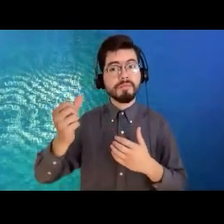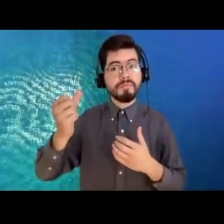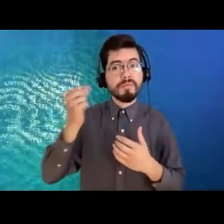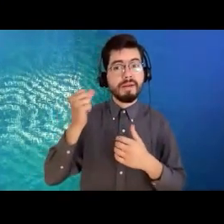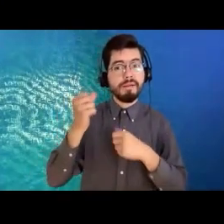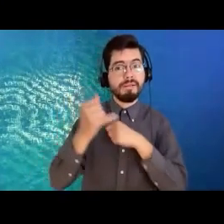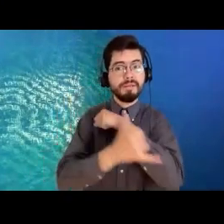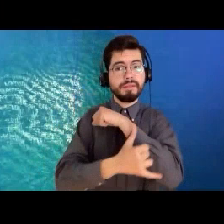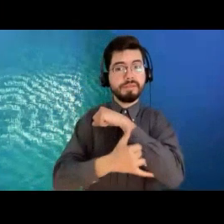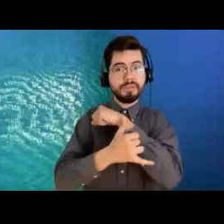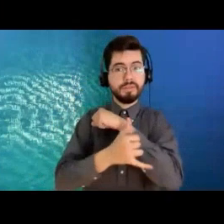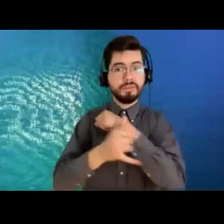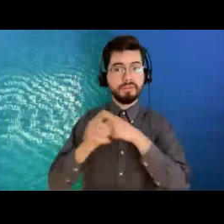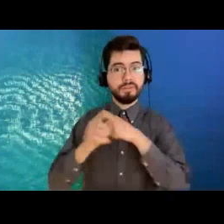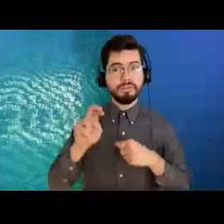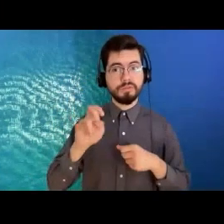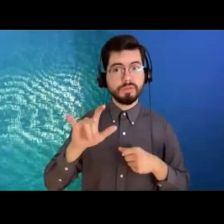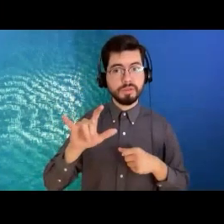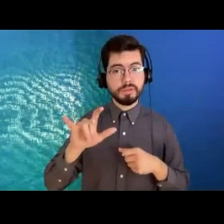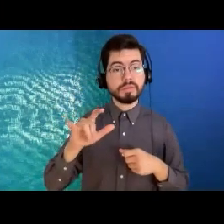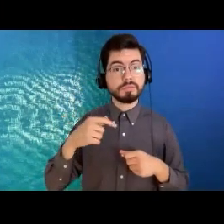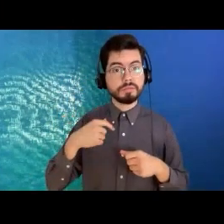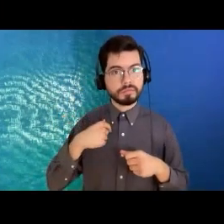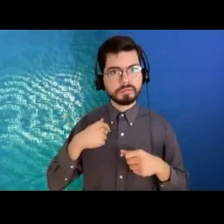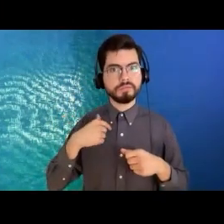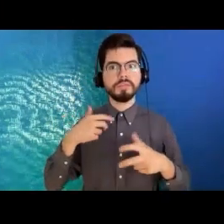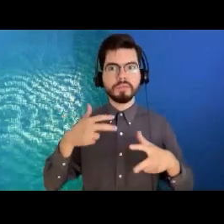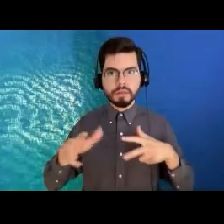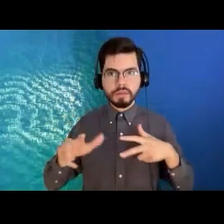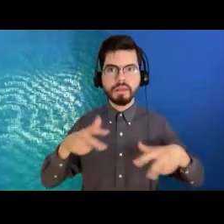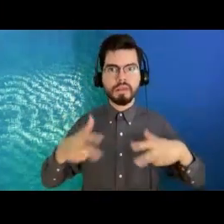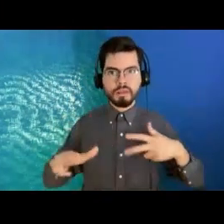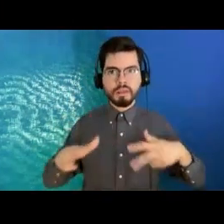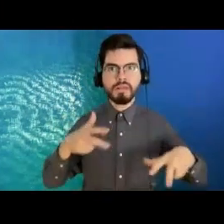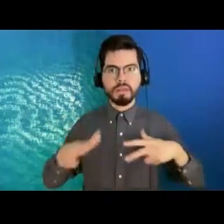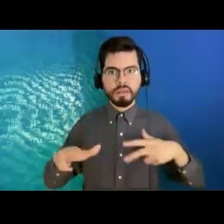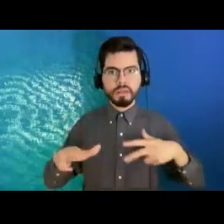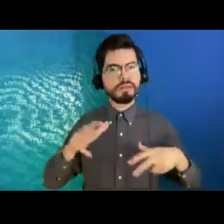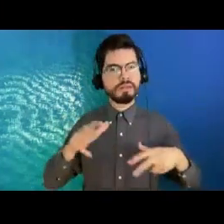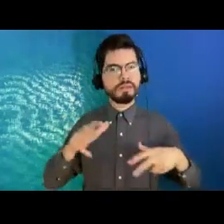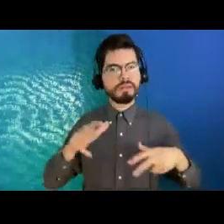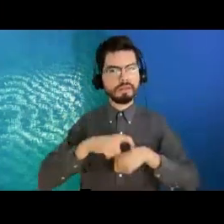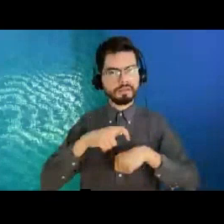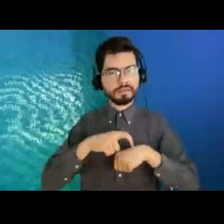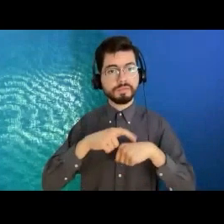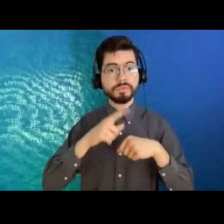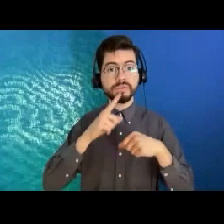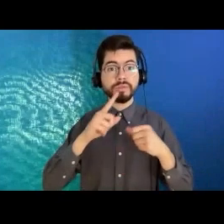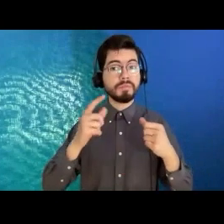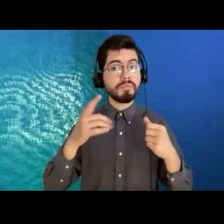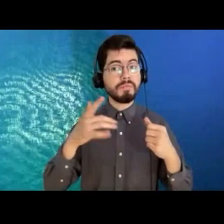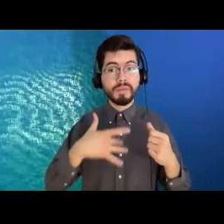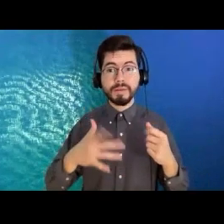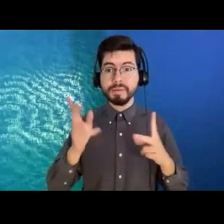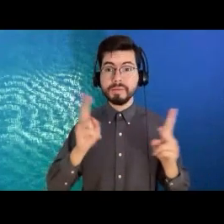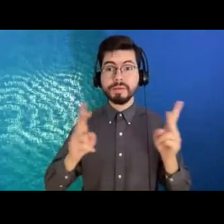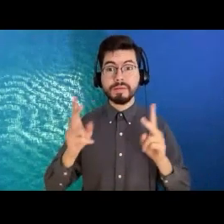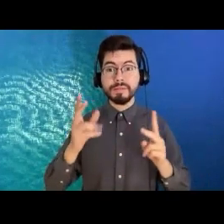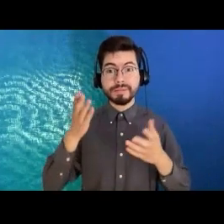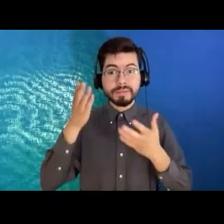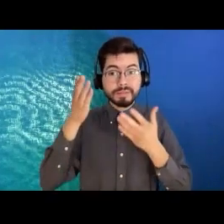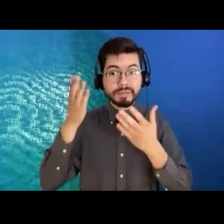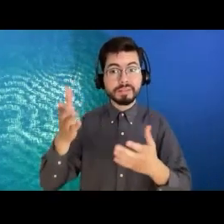I've covered a lot of the backcountry in the park back in those days. And you don't see a lot of people out there, a long